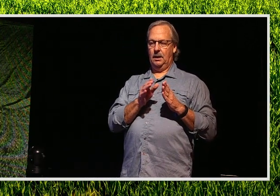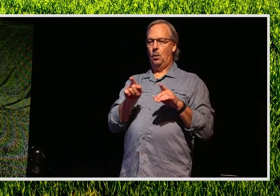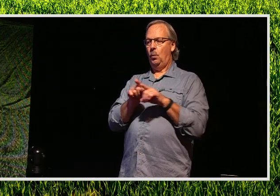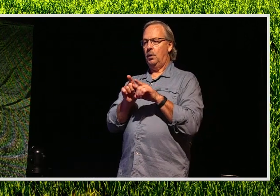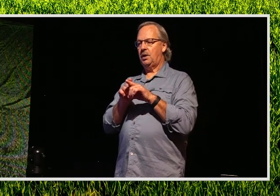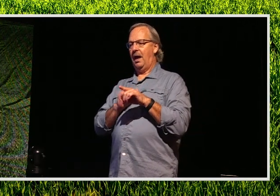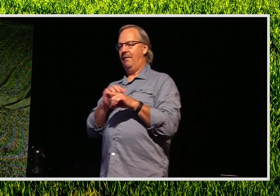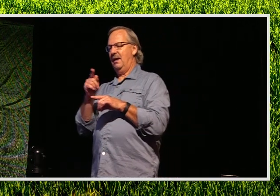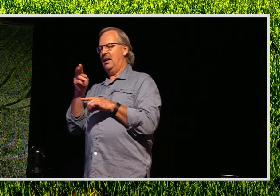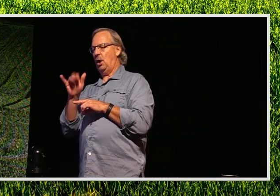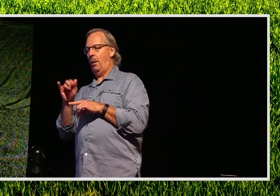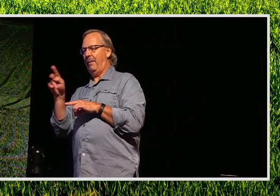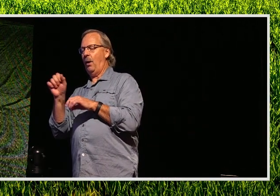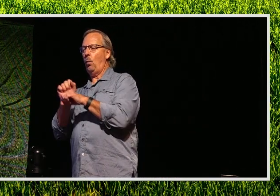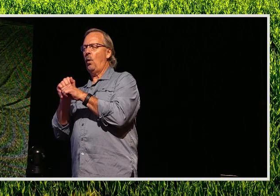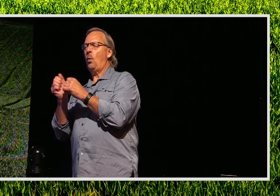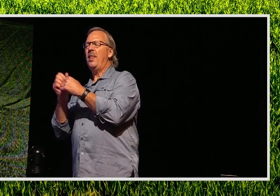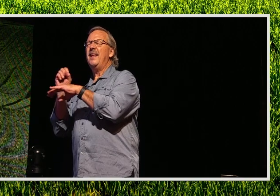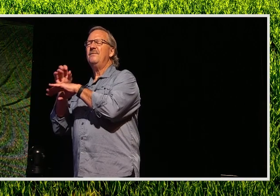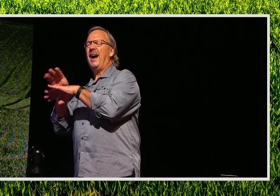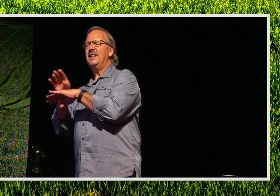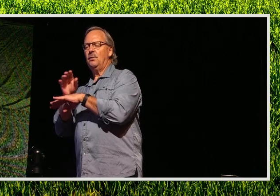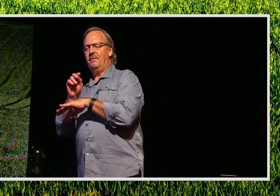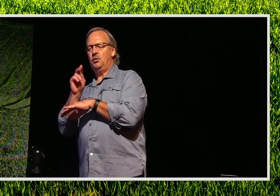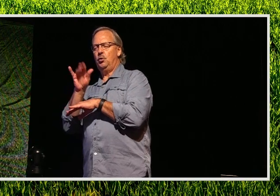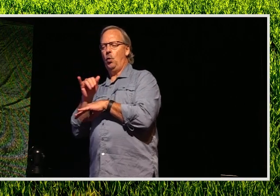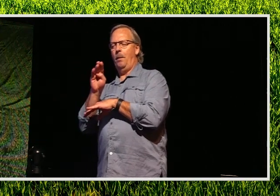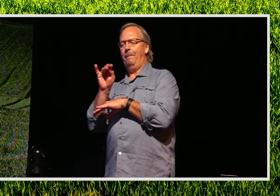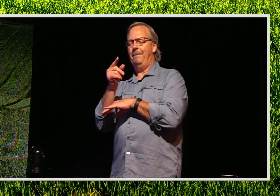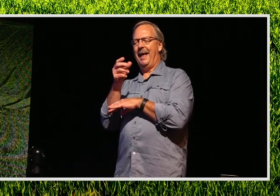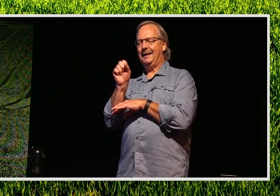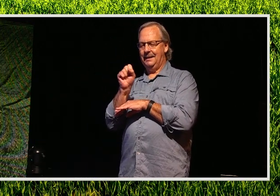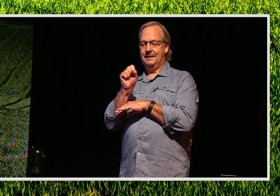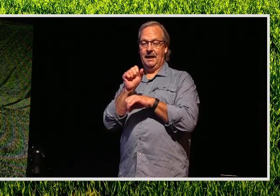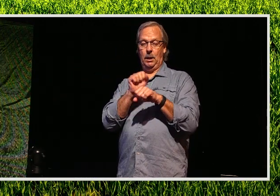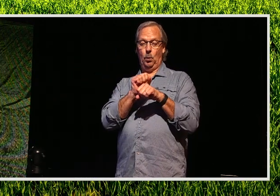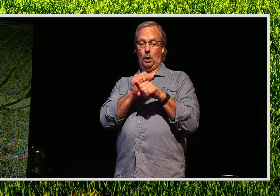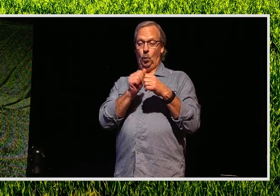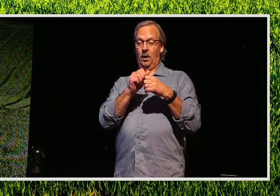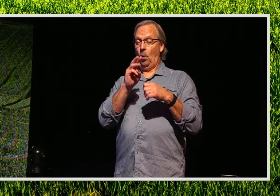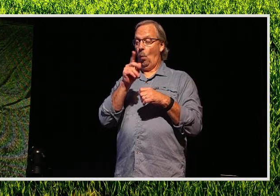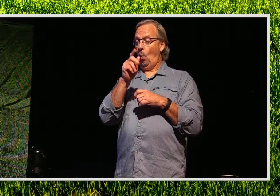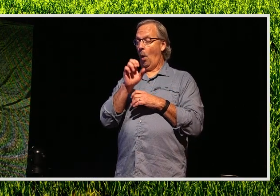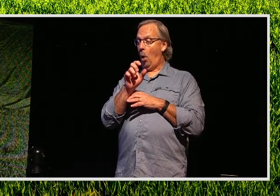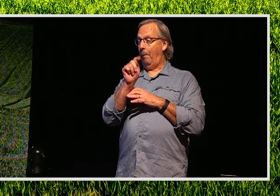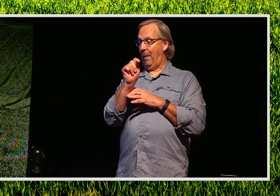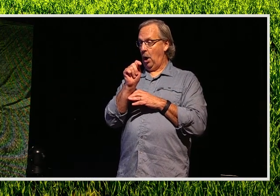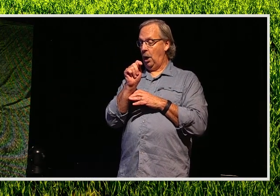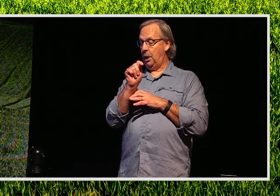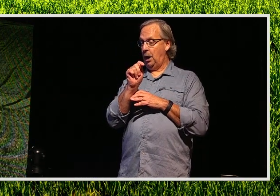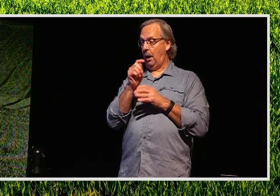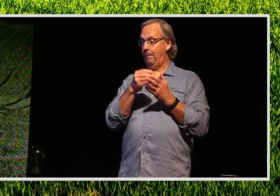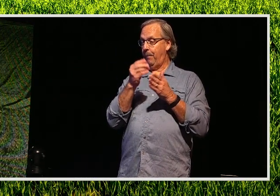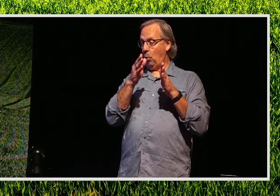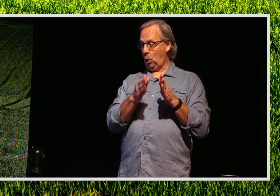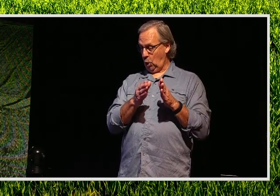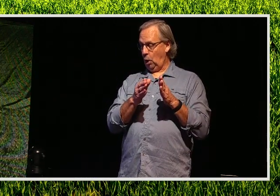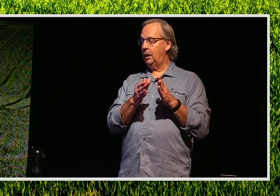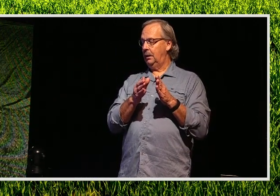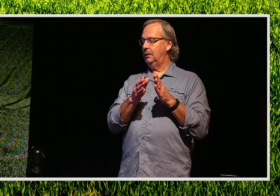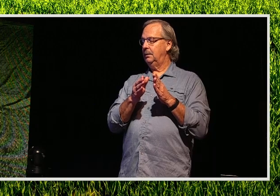Beyond Brands, who works as our advisors. We have New Nexus, who works as our Walmart broker, as well as Yin Yang, who works as our broker